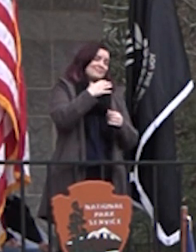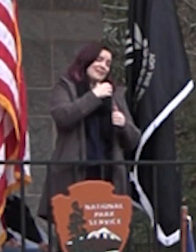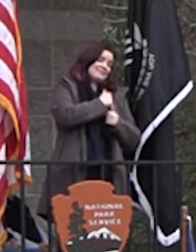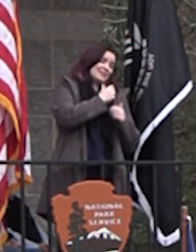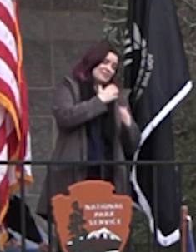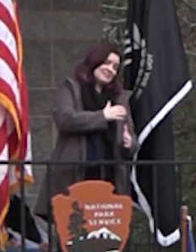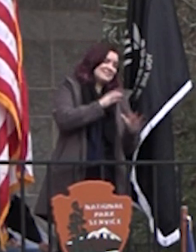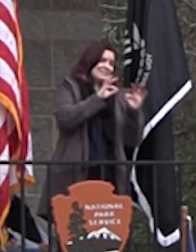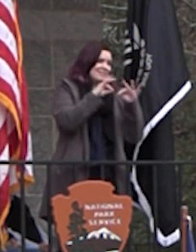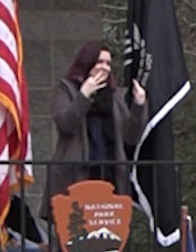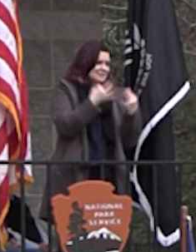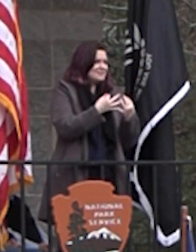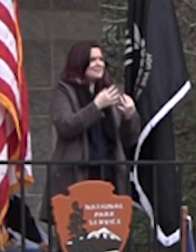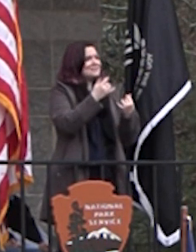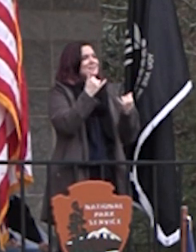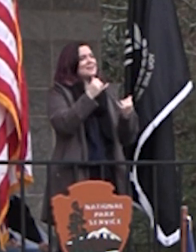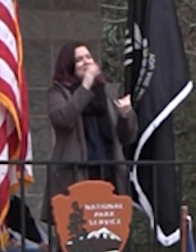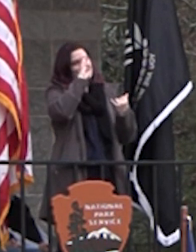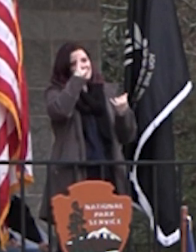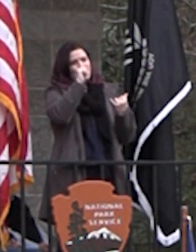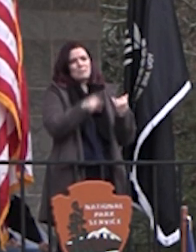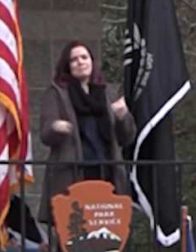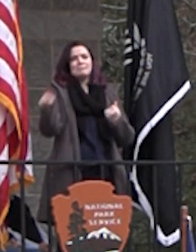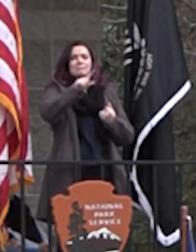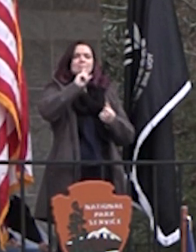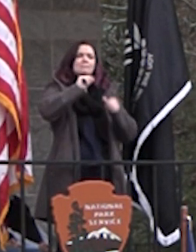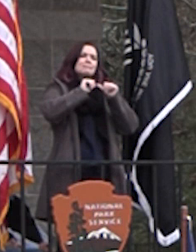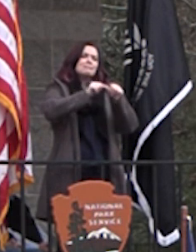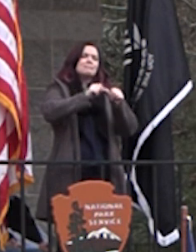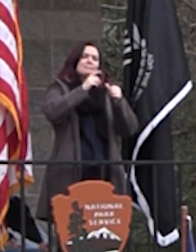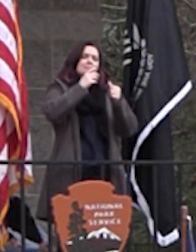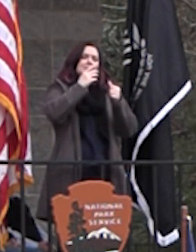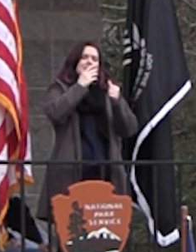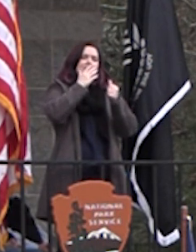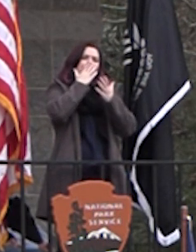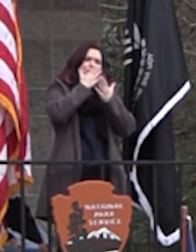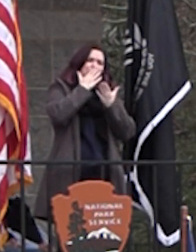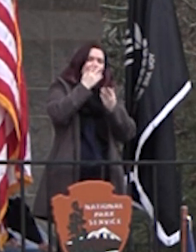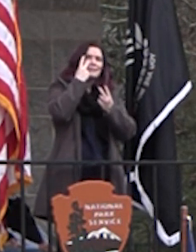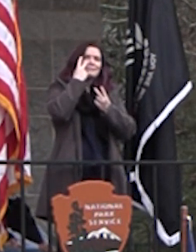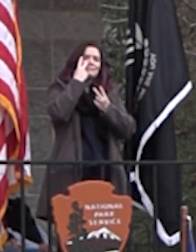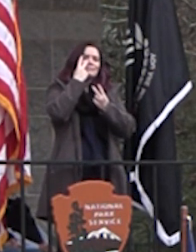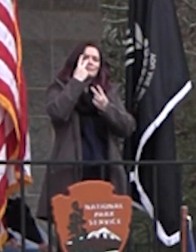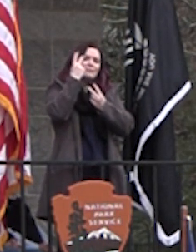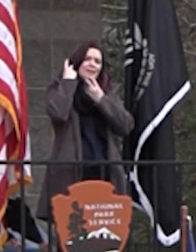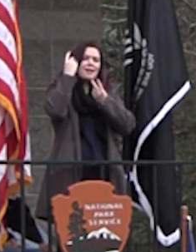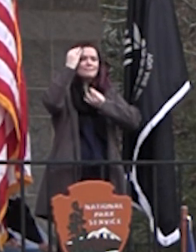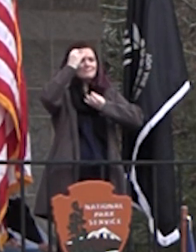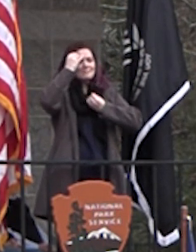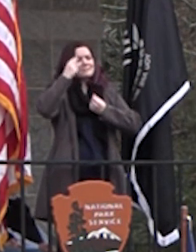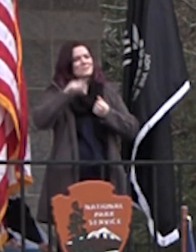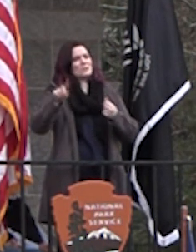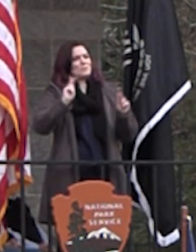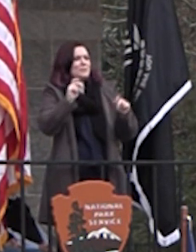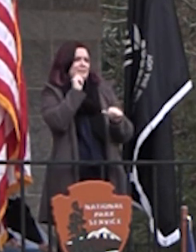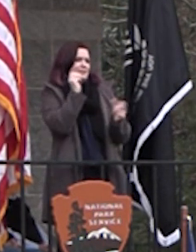this holiday season, we hope all of you will take a moment to appreciate and reflect on our service members who are not